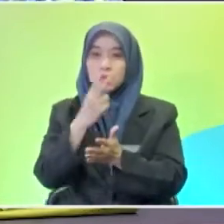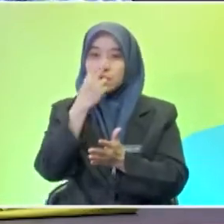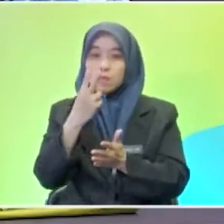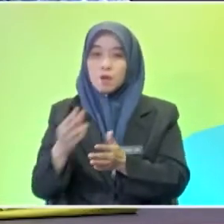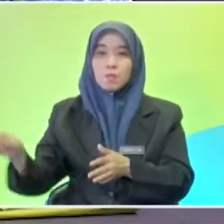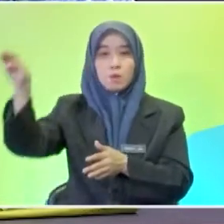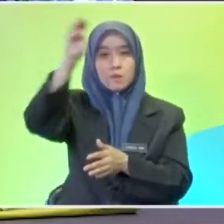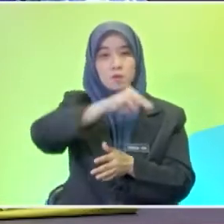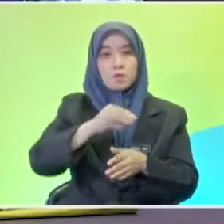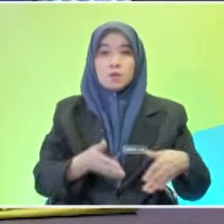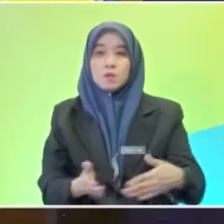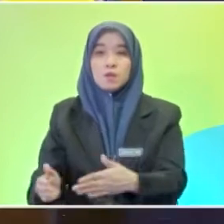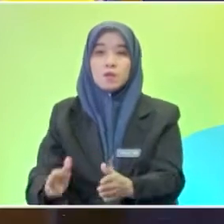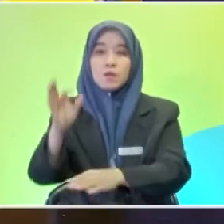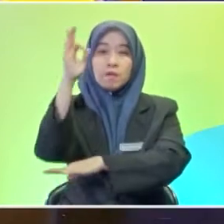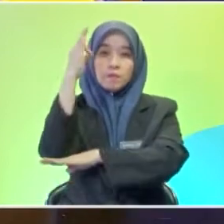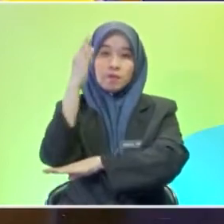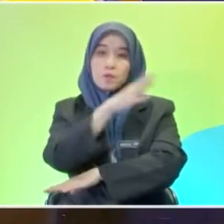forest, and the tree.